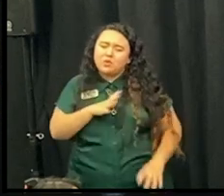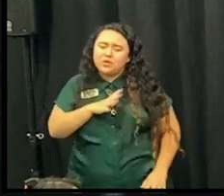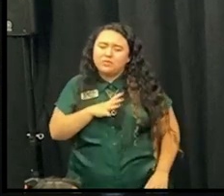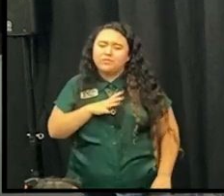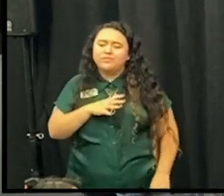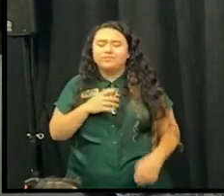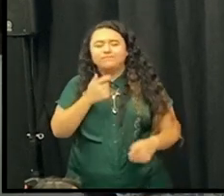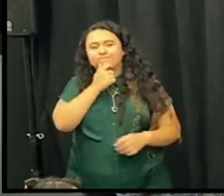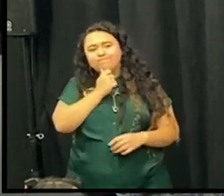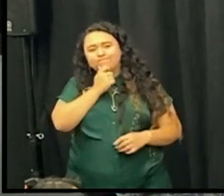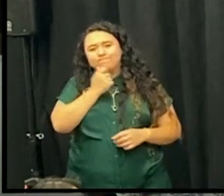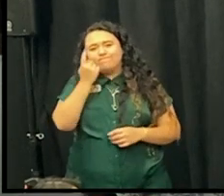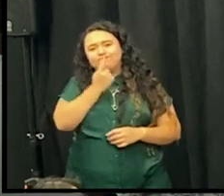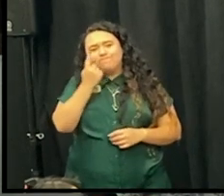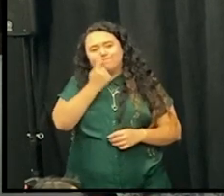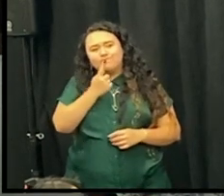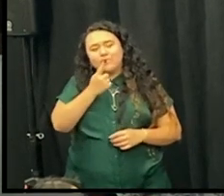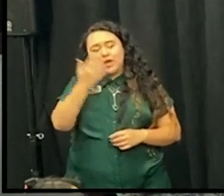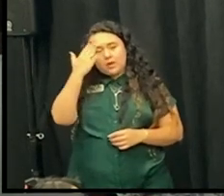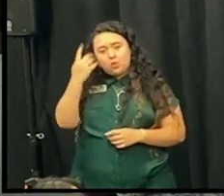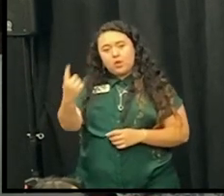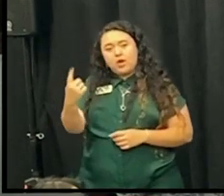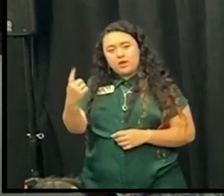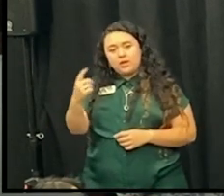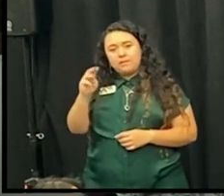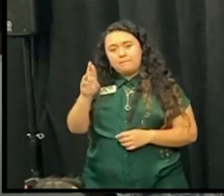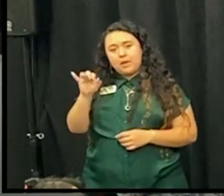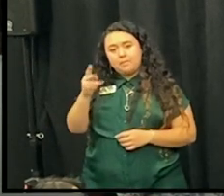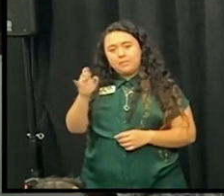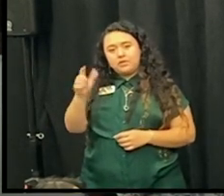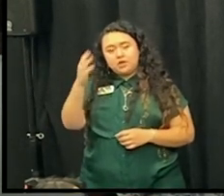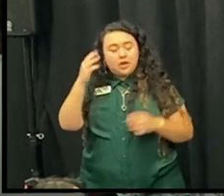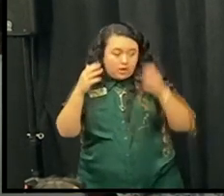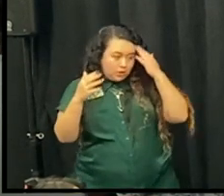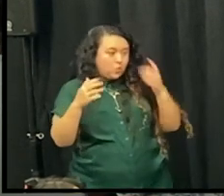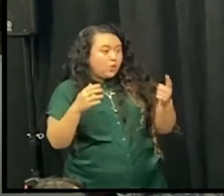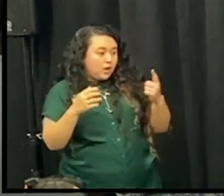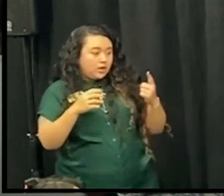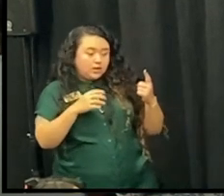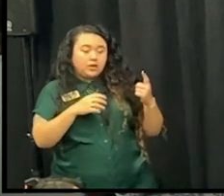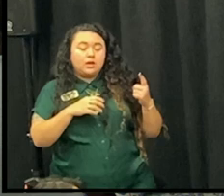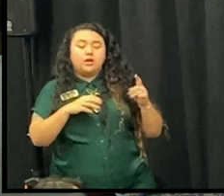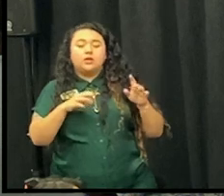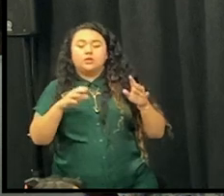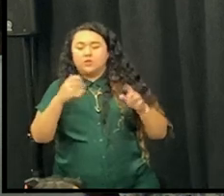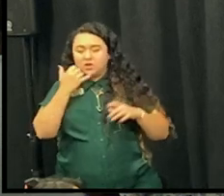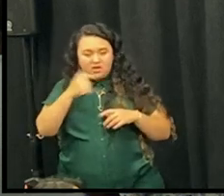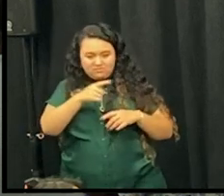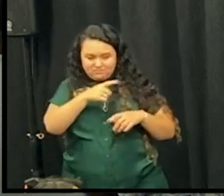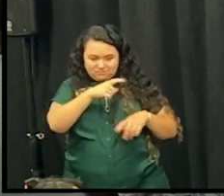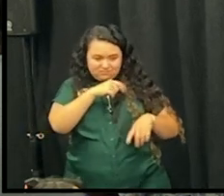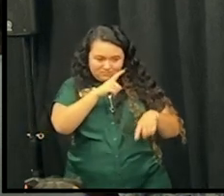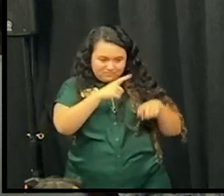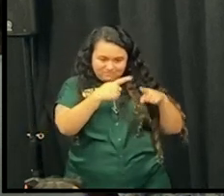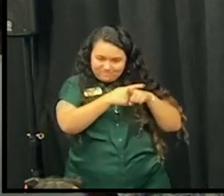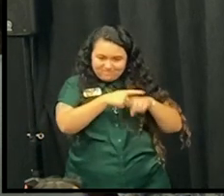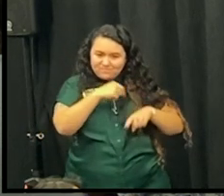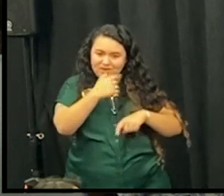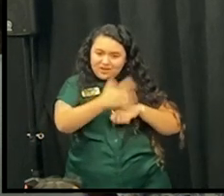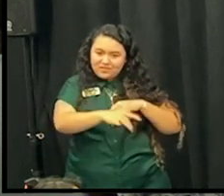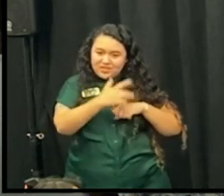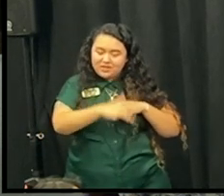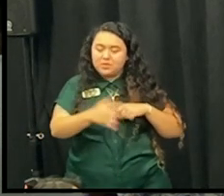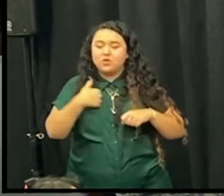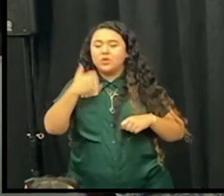we're like, I know one. Mary Mitchell's like, I know one. And we called her, and she wasn't available. And so